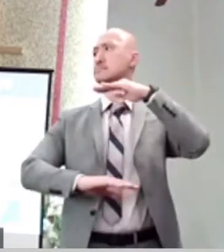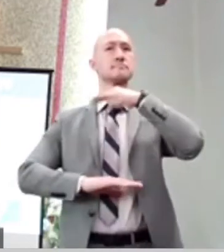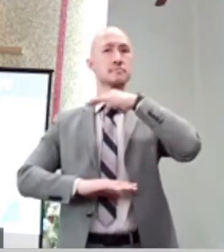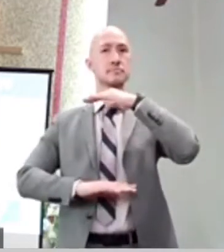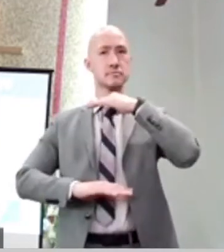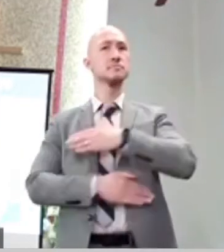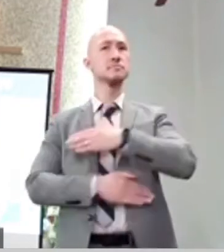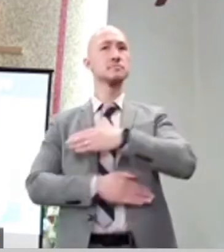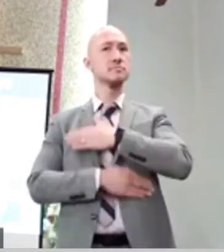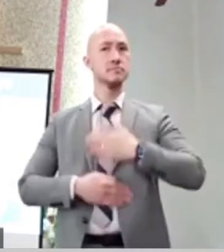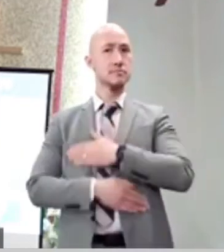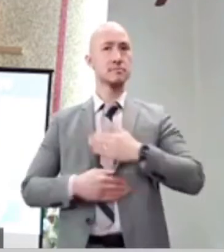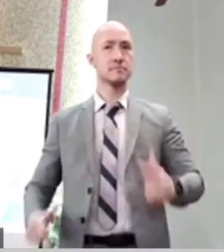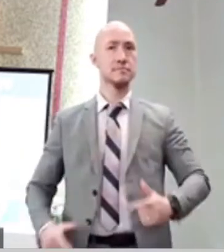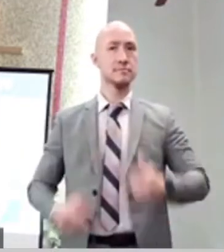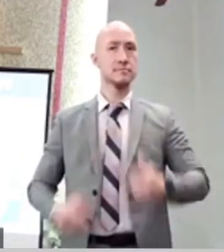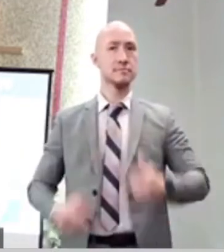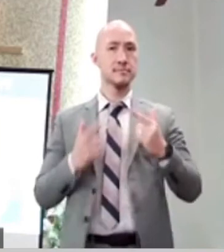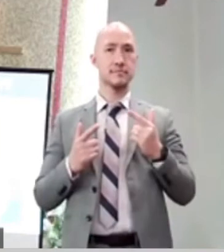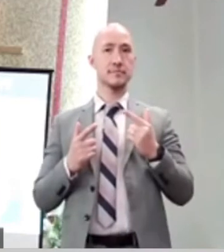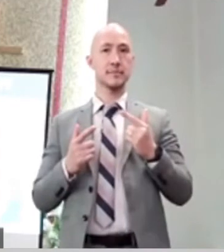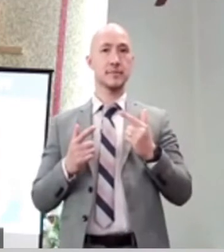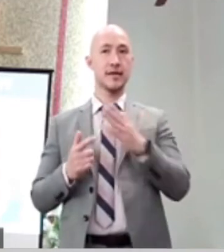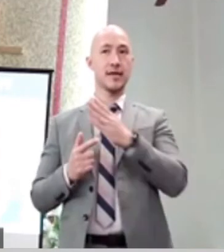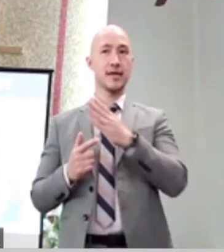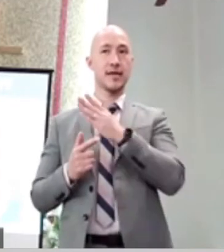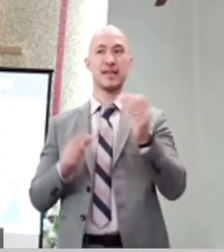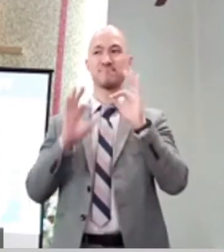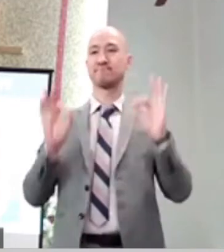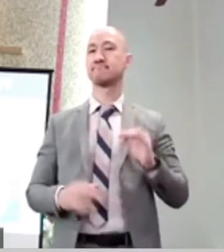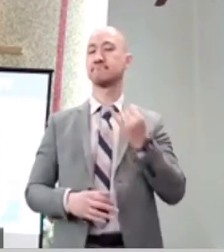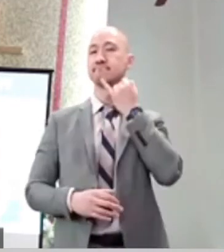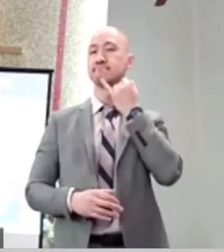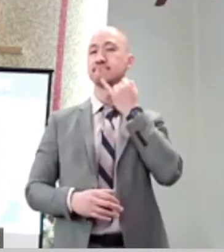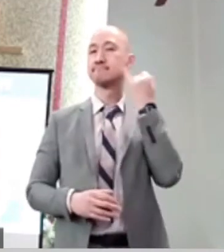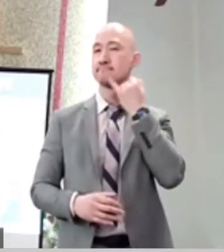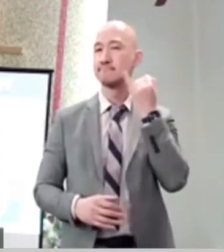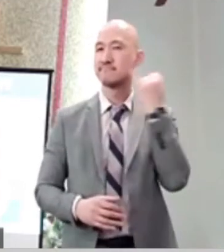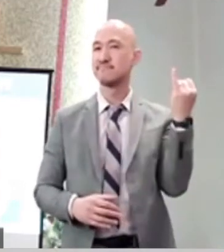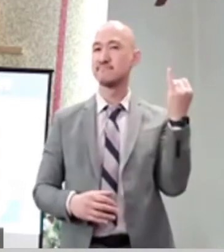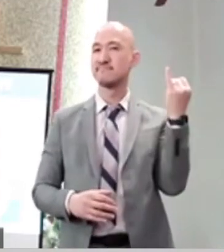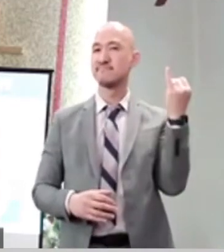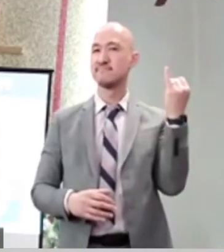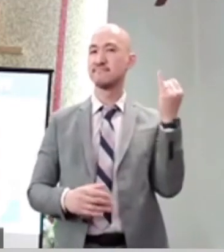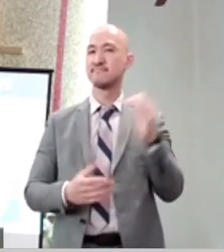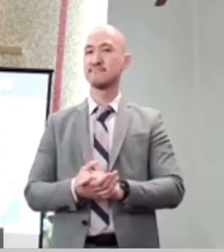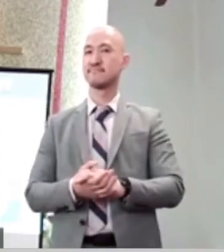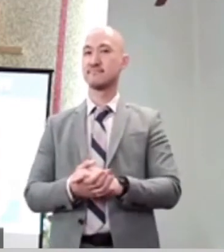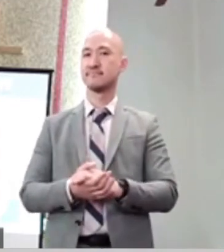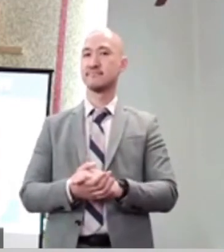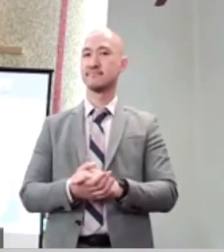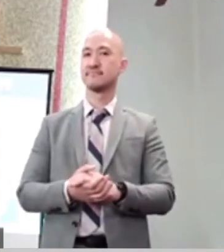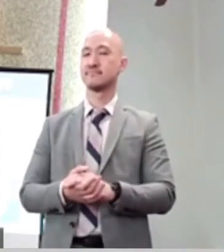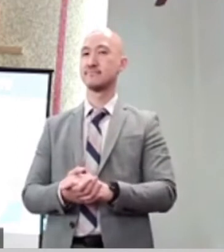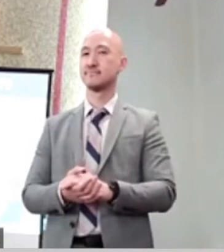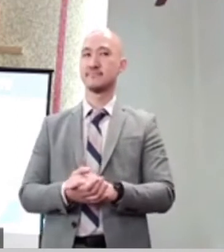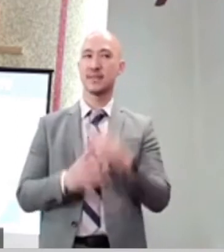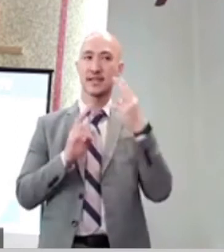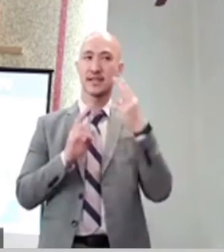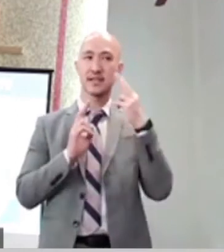critical person. You just have to rain on somebody's parade. You can't be still until you pop all their